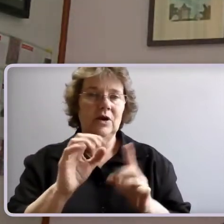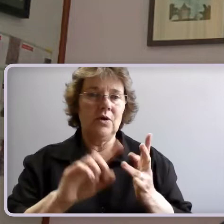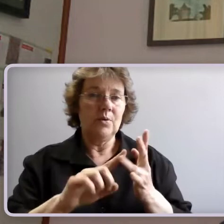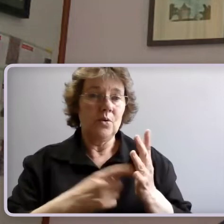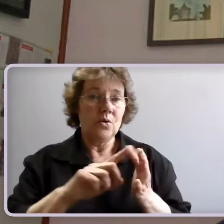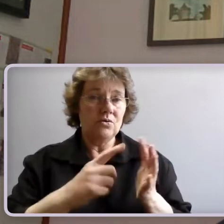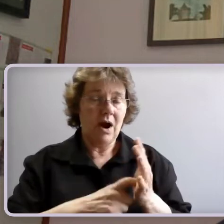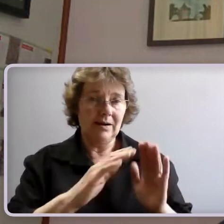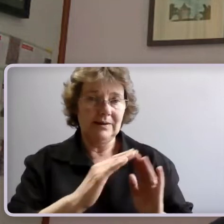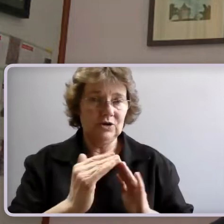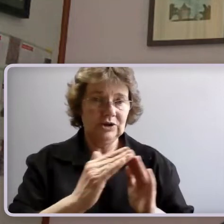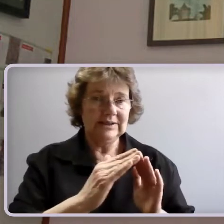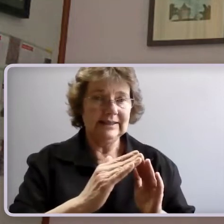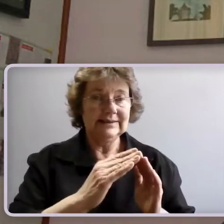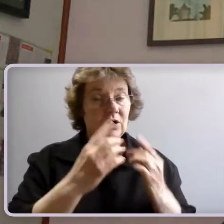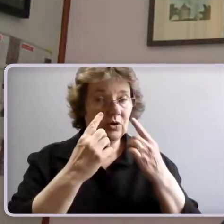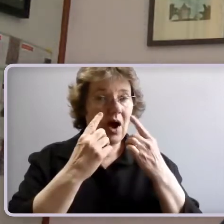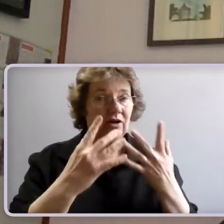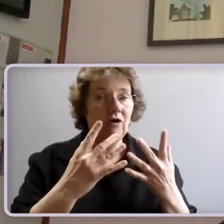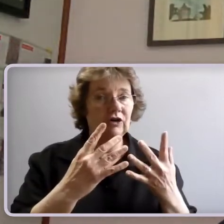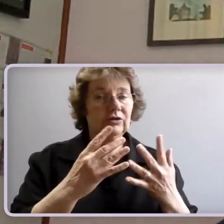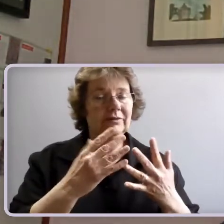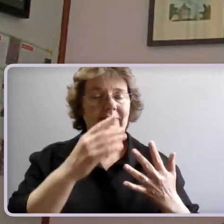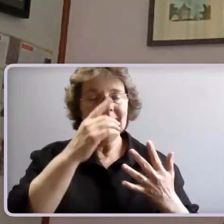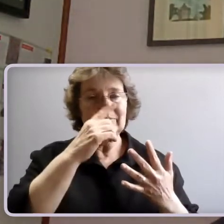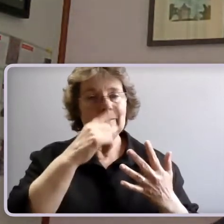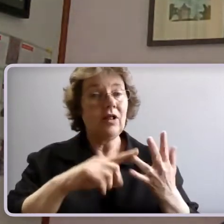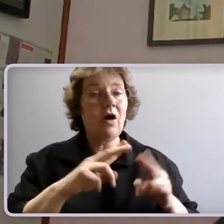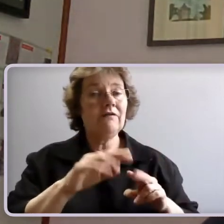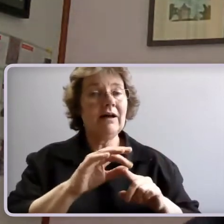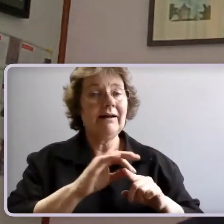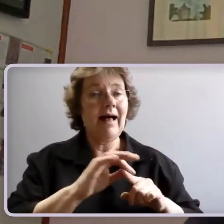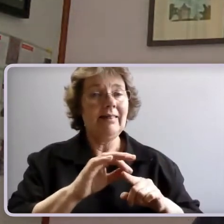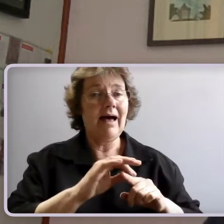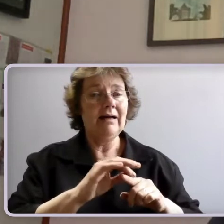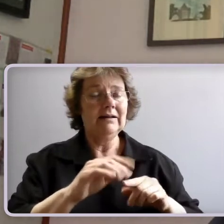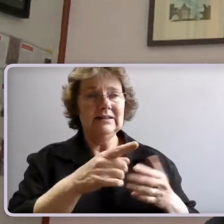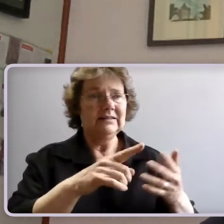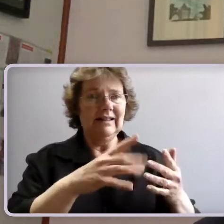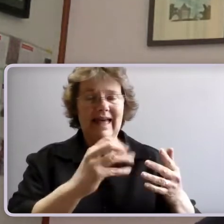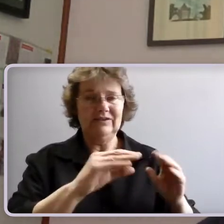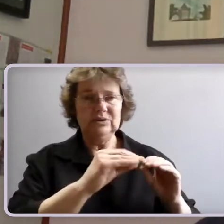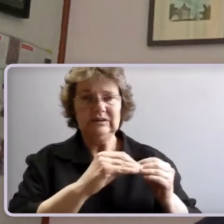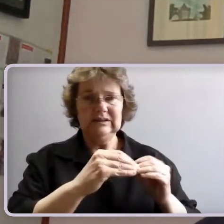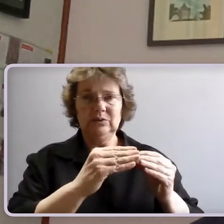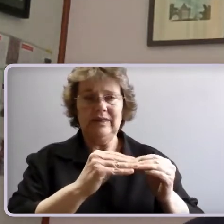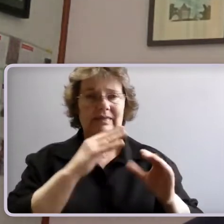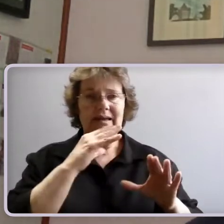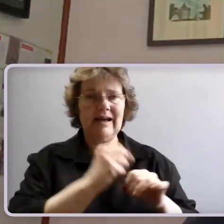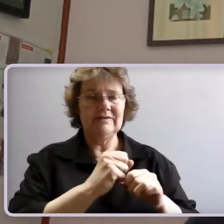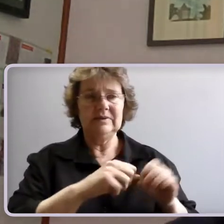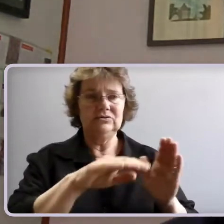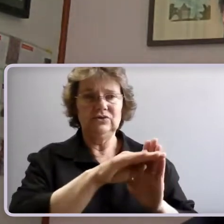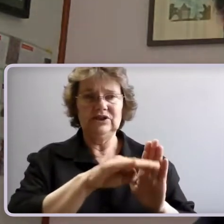either deal with government restrictions that would not be otherwise be put on more